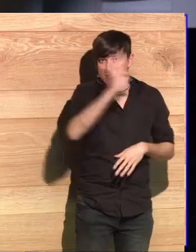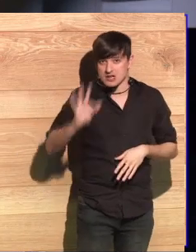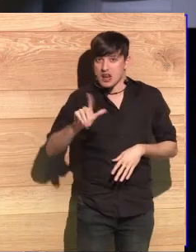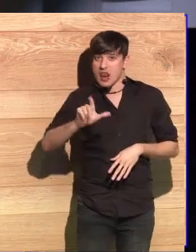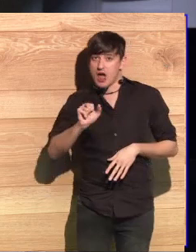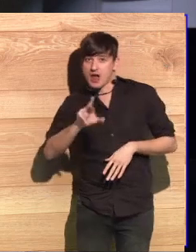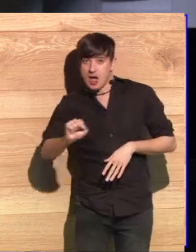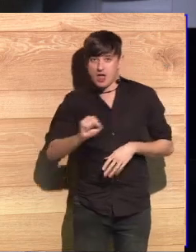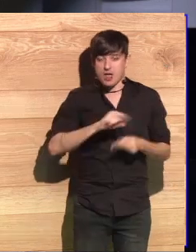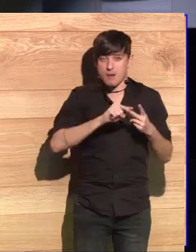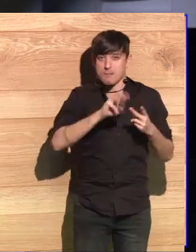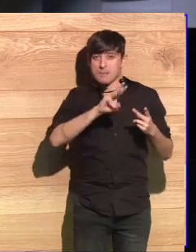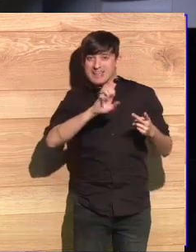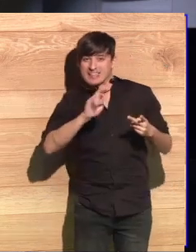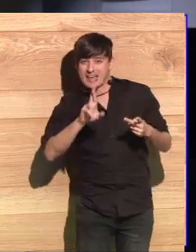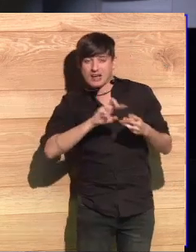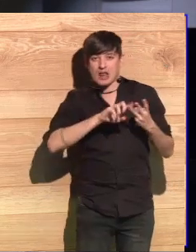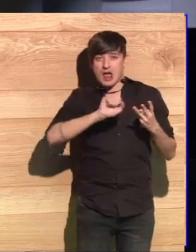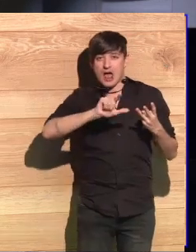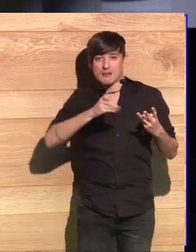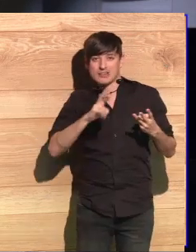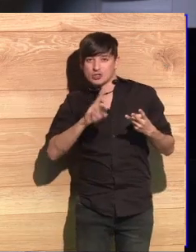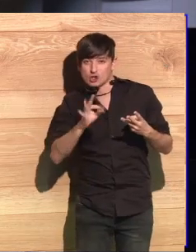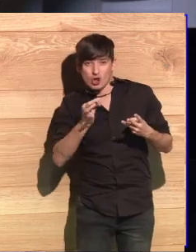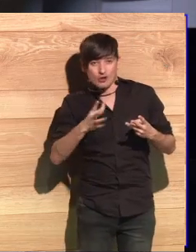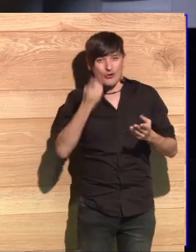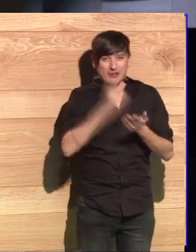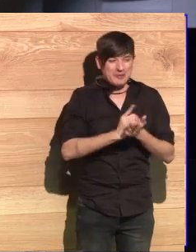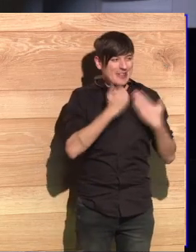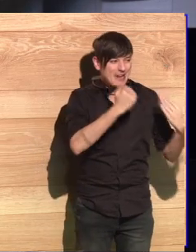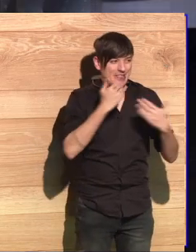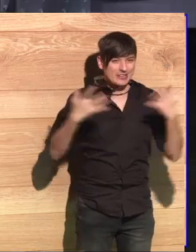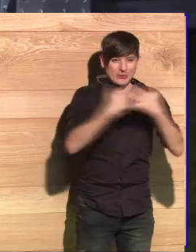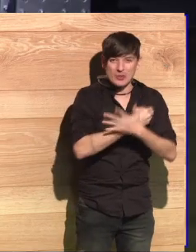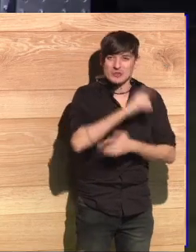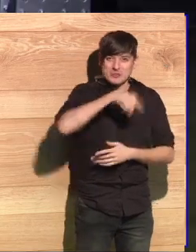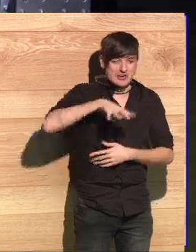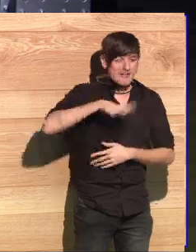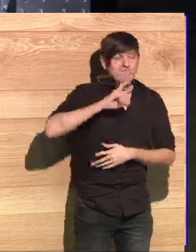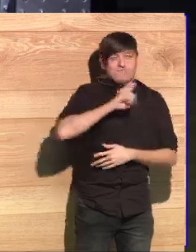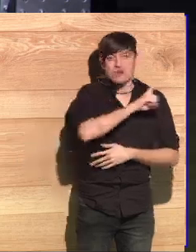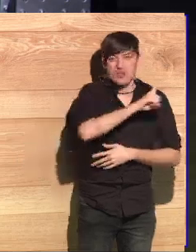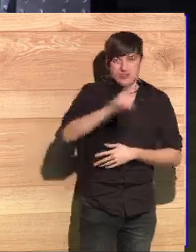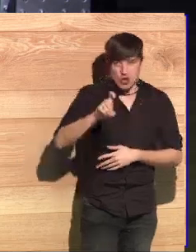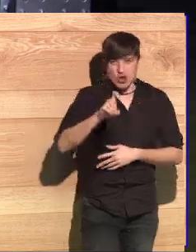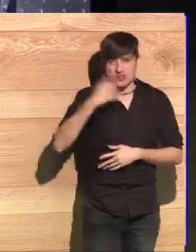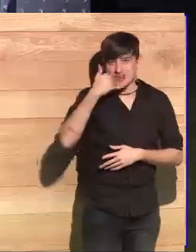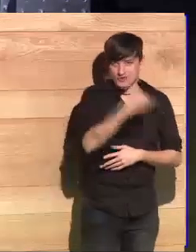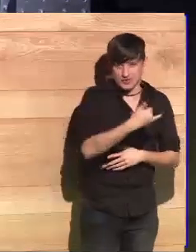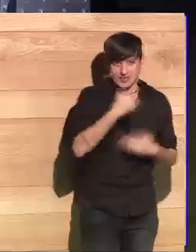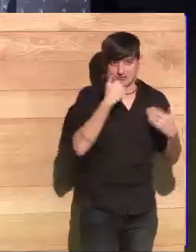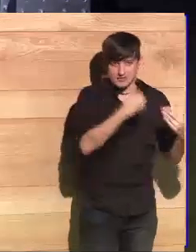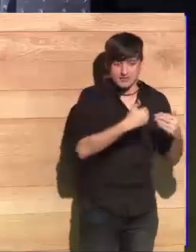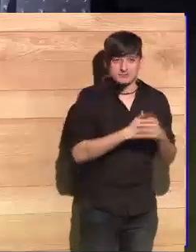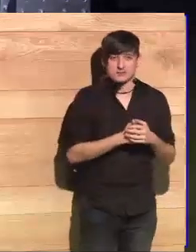experience some of these stories that we're going to share here today. So I'll leave you with Lara, with Peter, with Alberto. Thank you all for coming. Thank you, Fundación Telefónica.